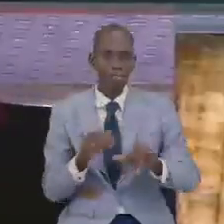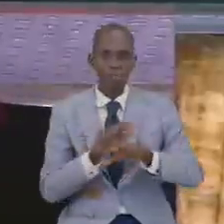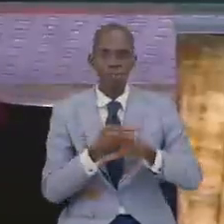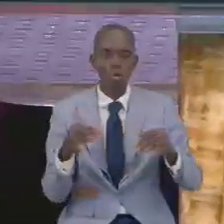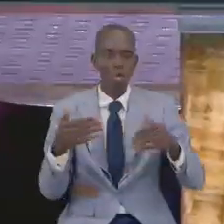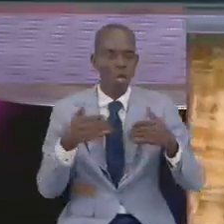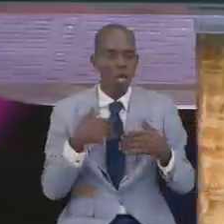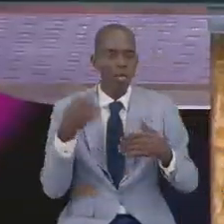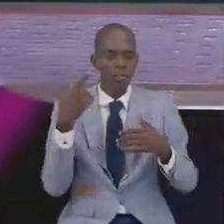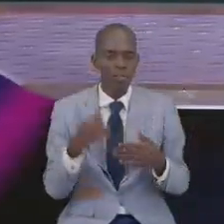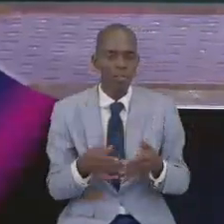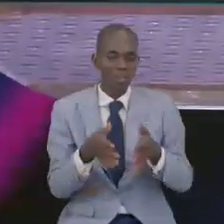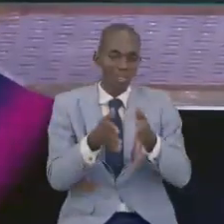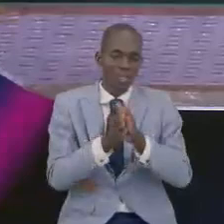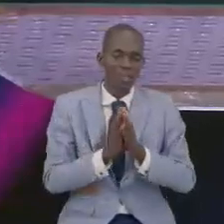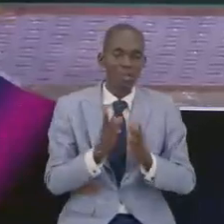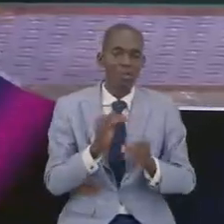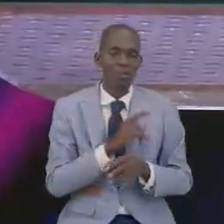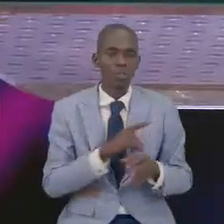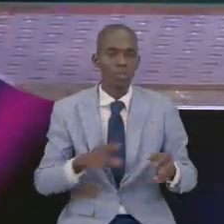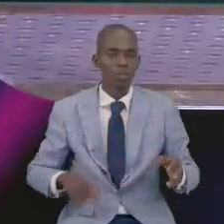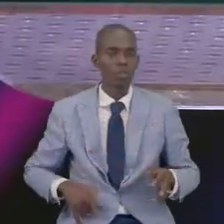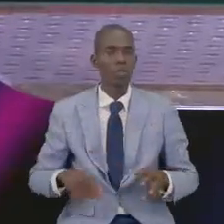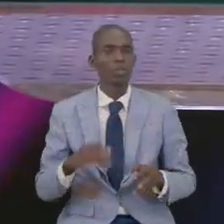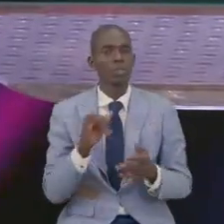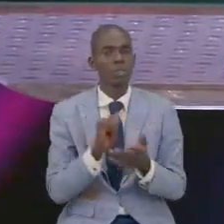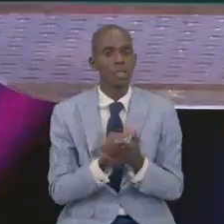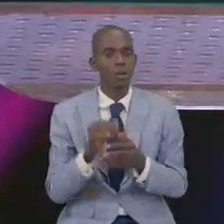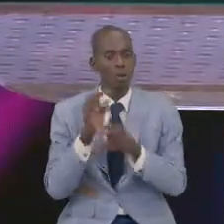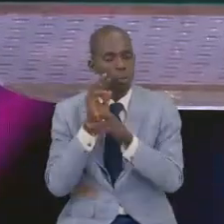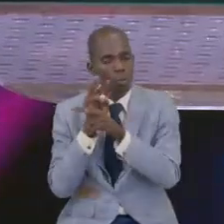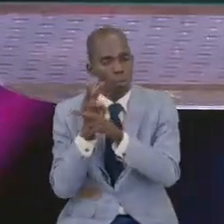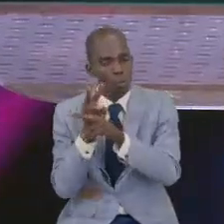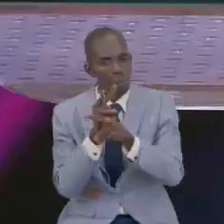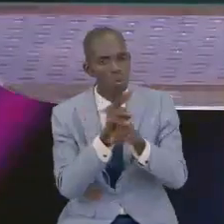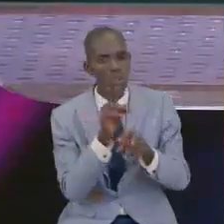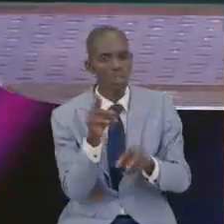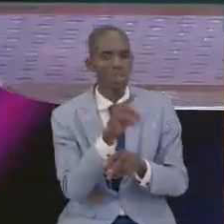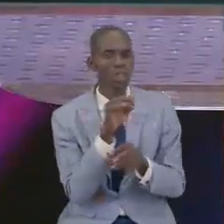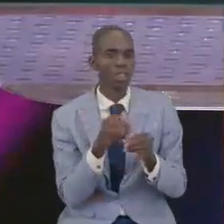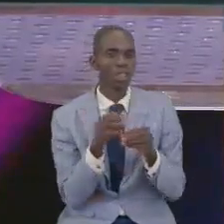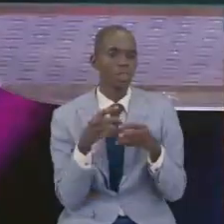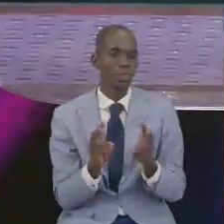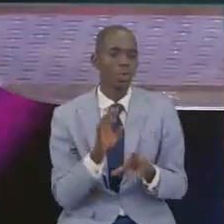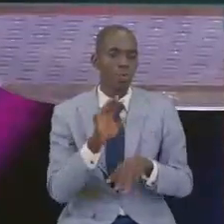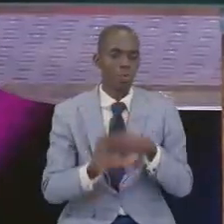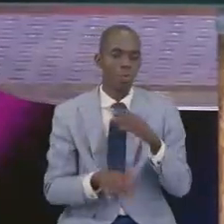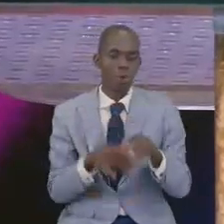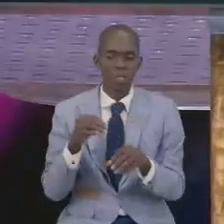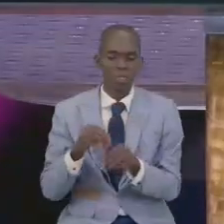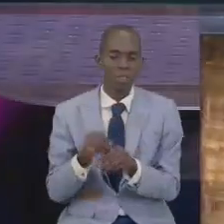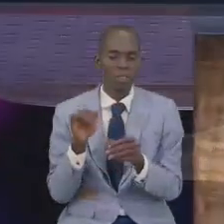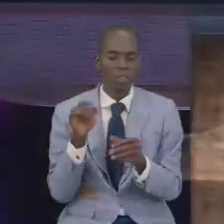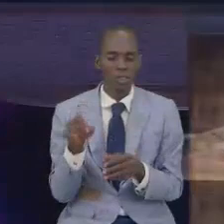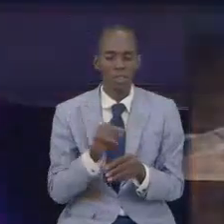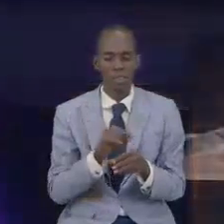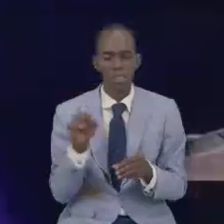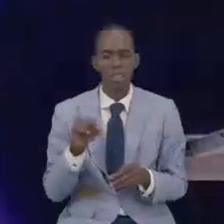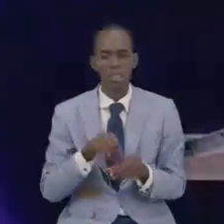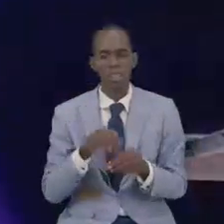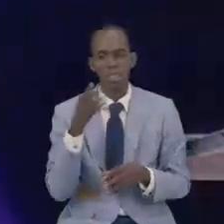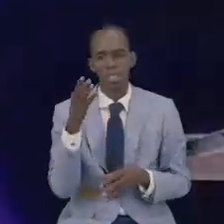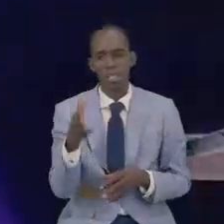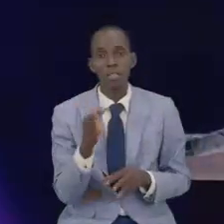God. That this is the way, walk ye therein, he does not have that knowledge of the way of salvation, of the way